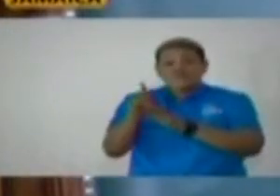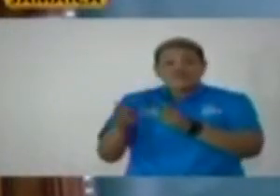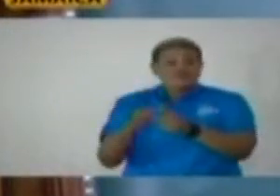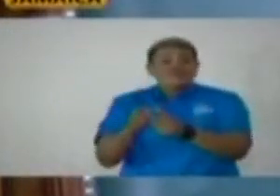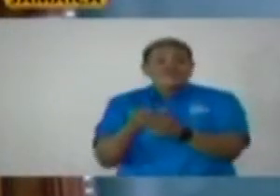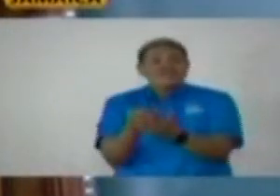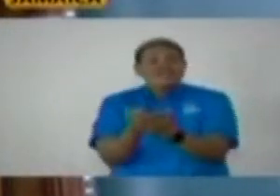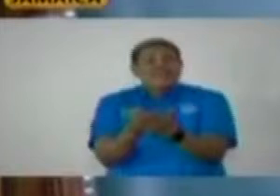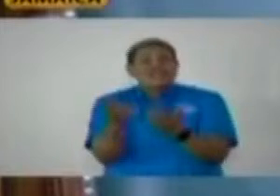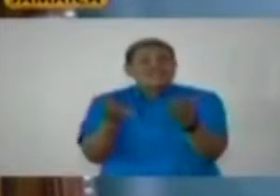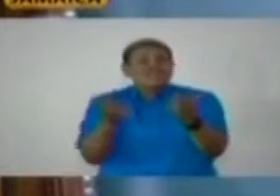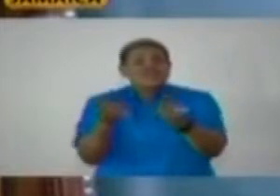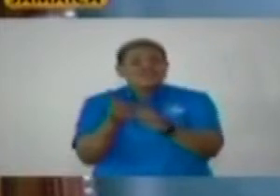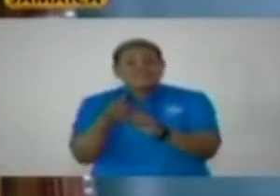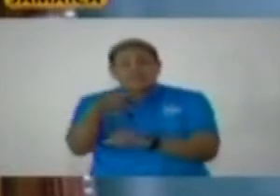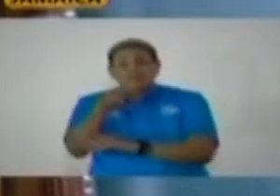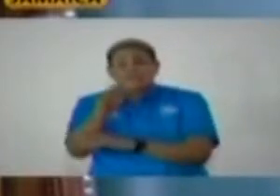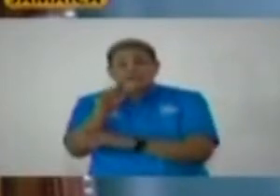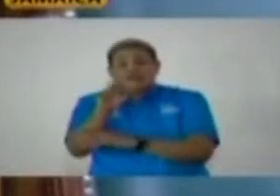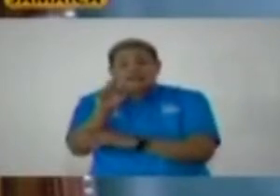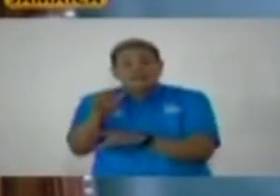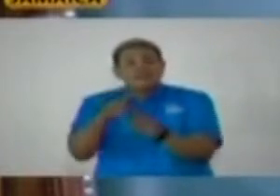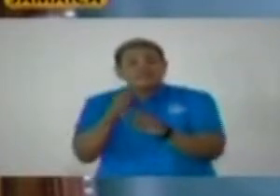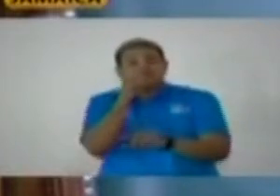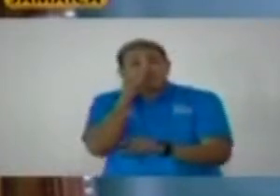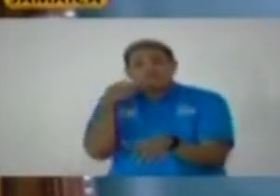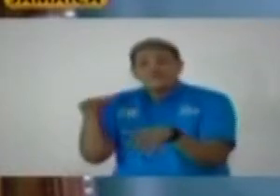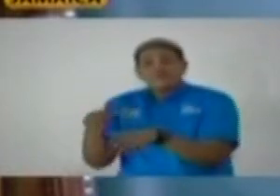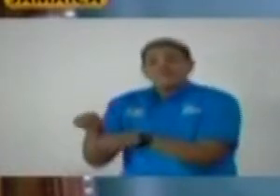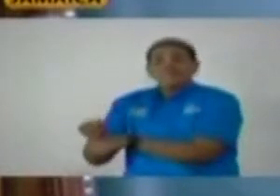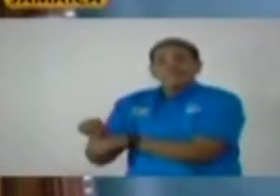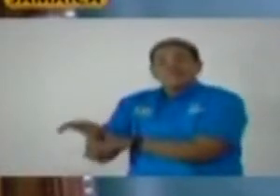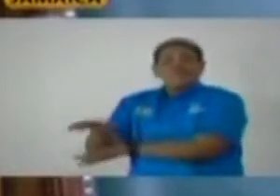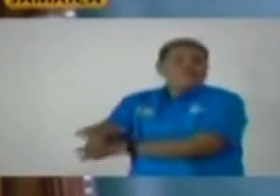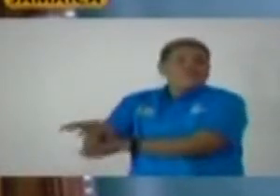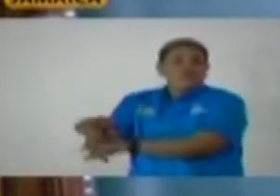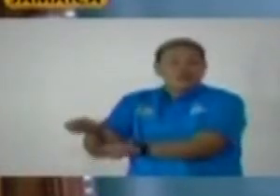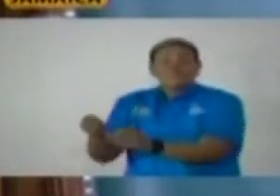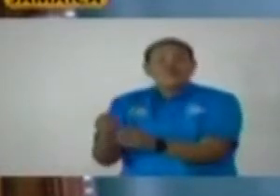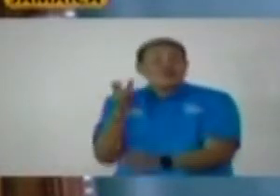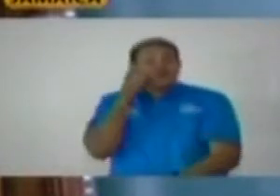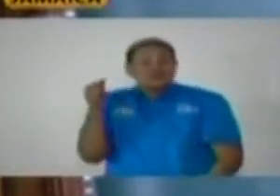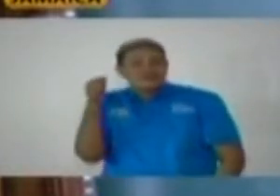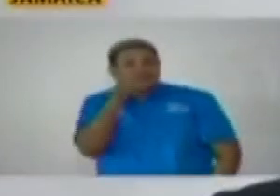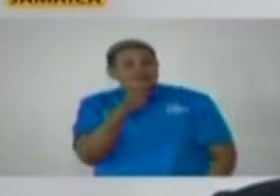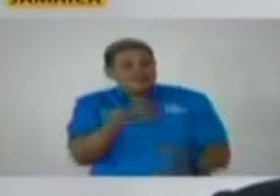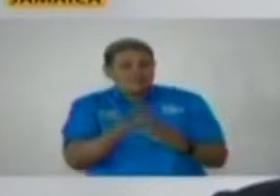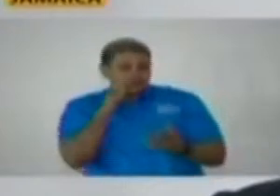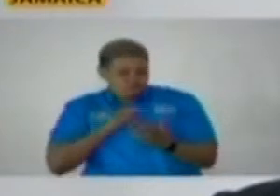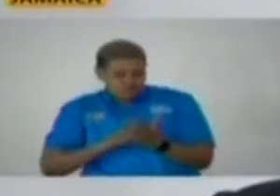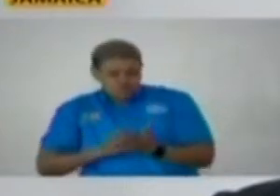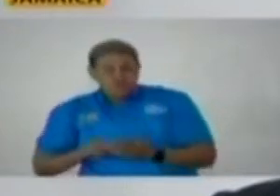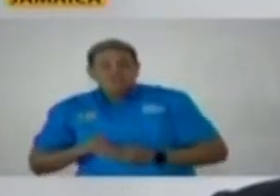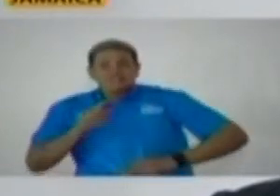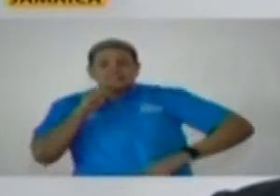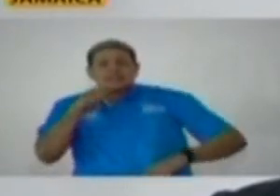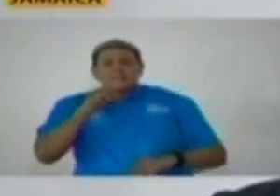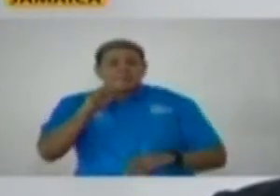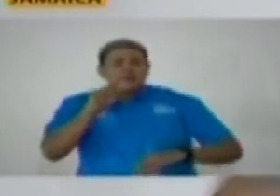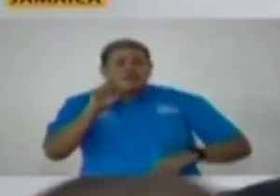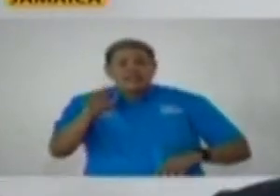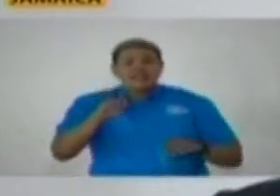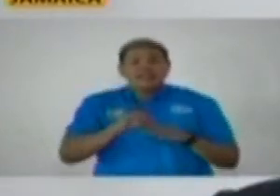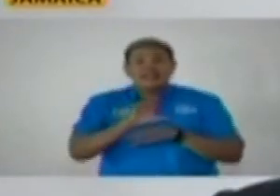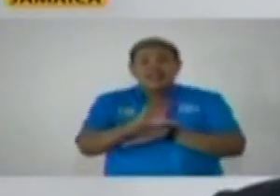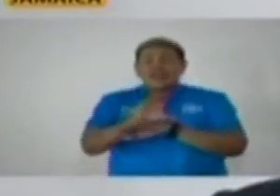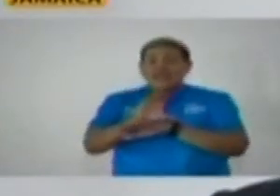financial services paralegal in the private sector, and more recently in research in paralegal in the